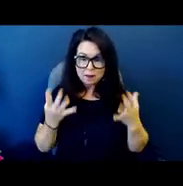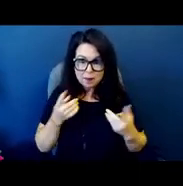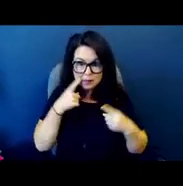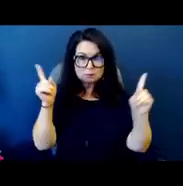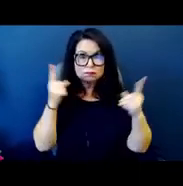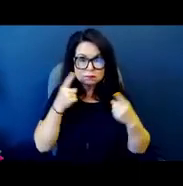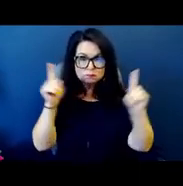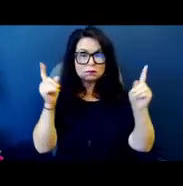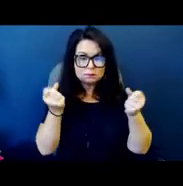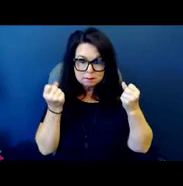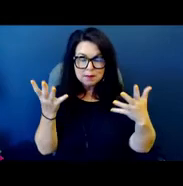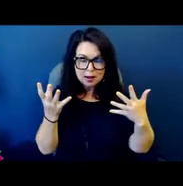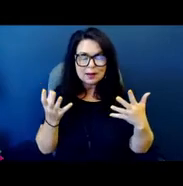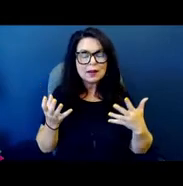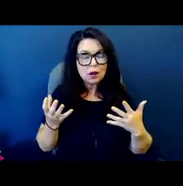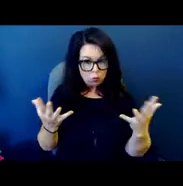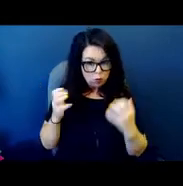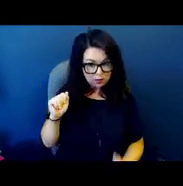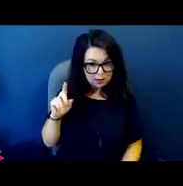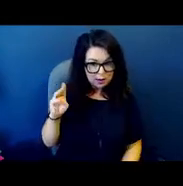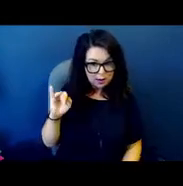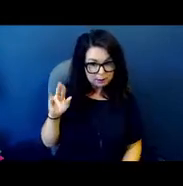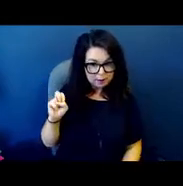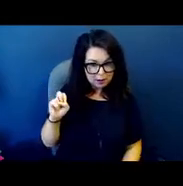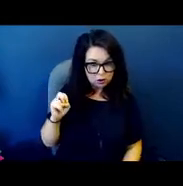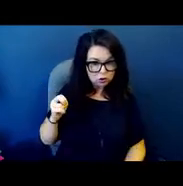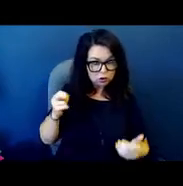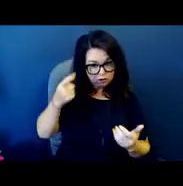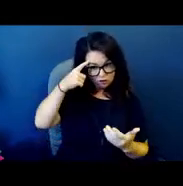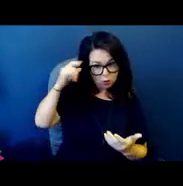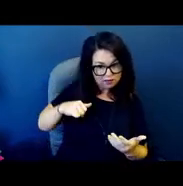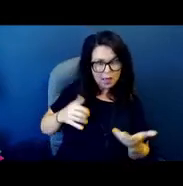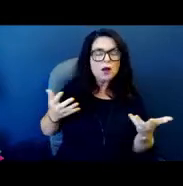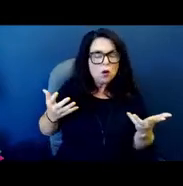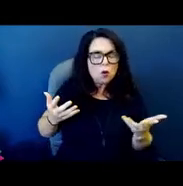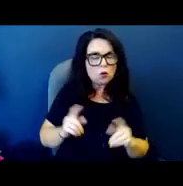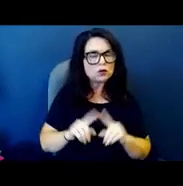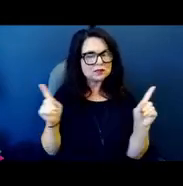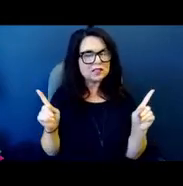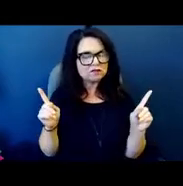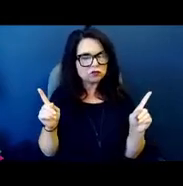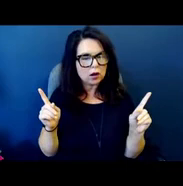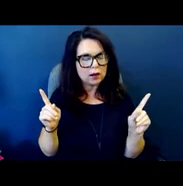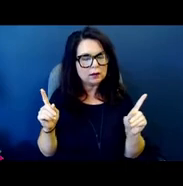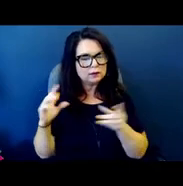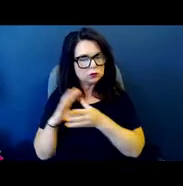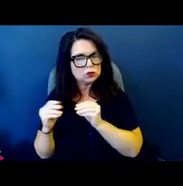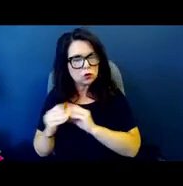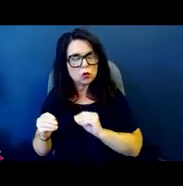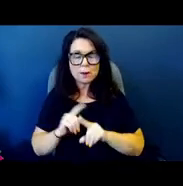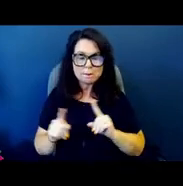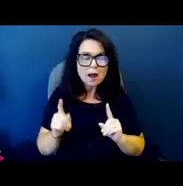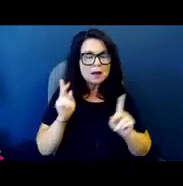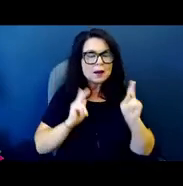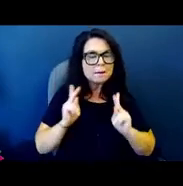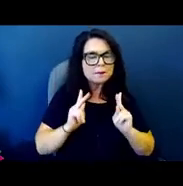accomplished, that's a different story. I love when I hear from people who say, you